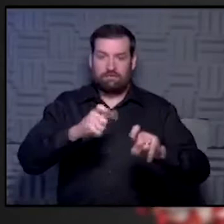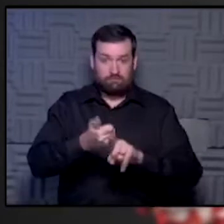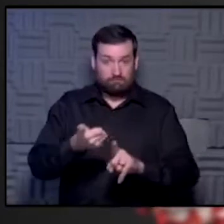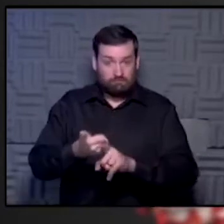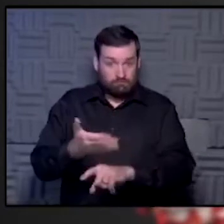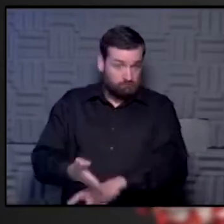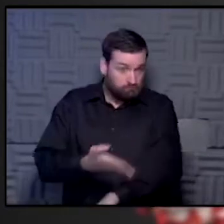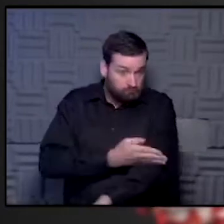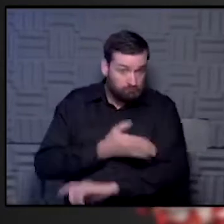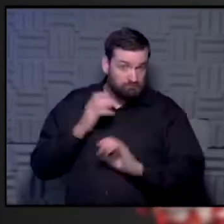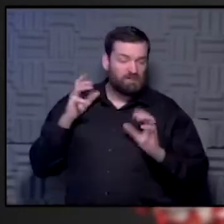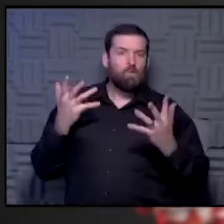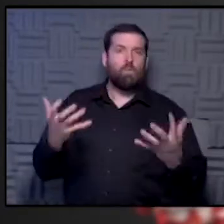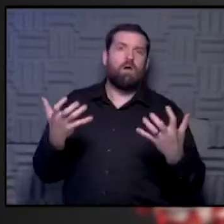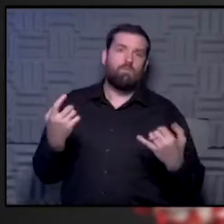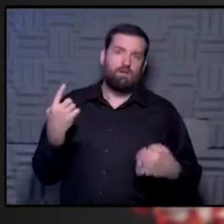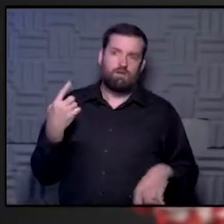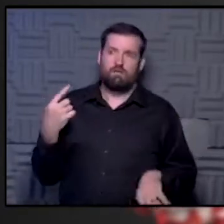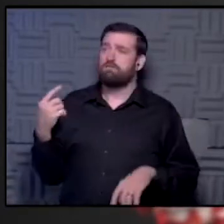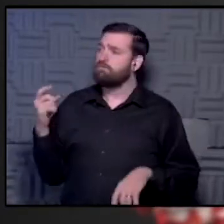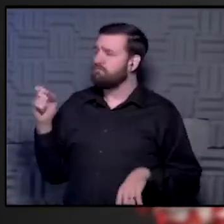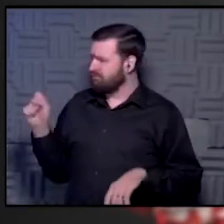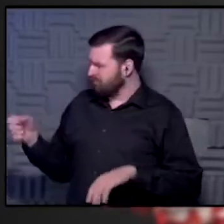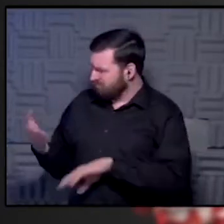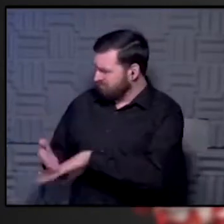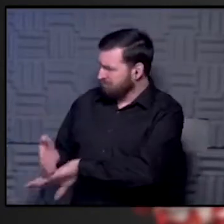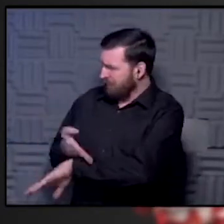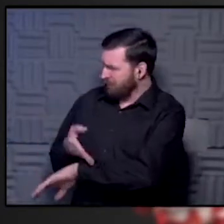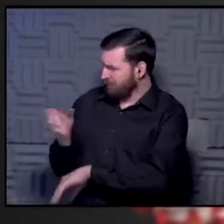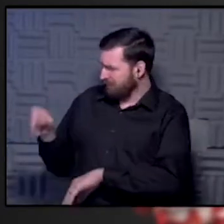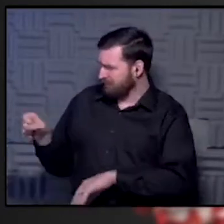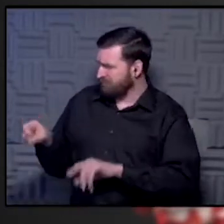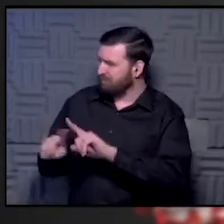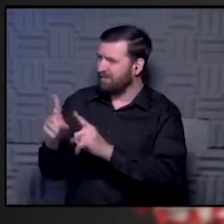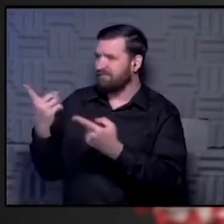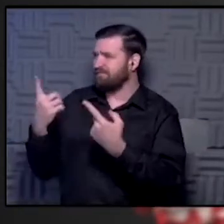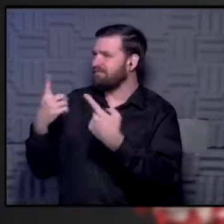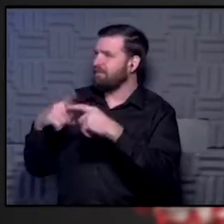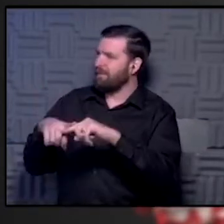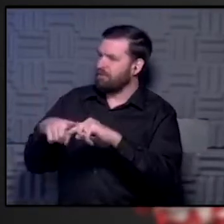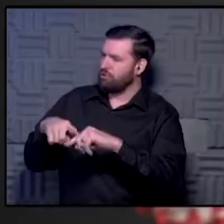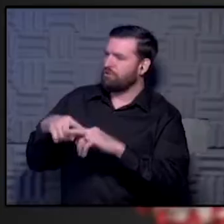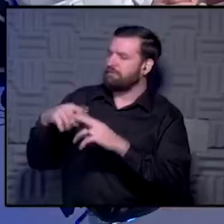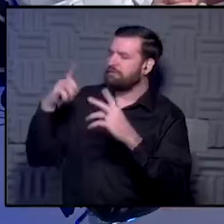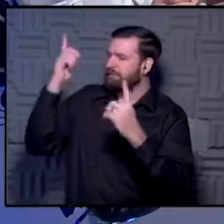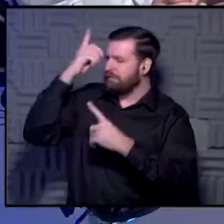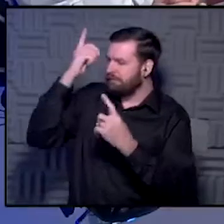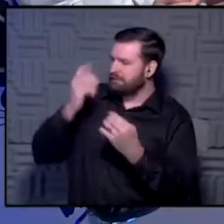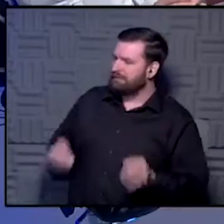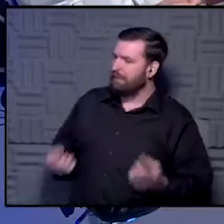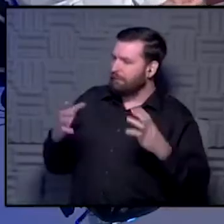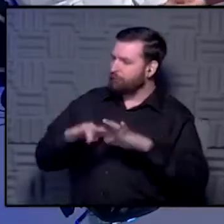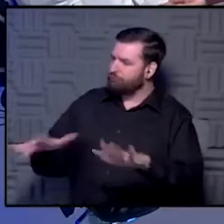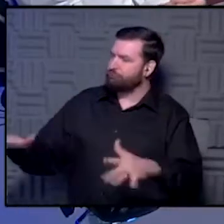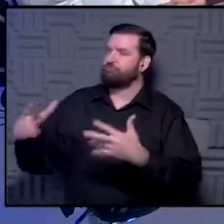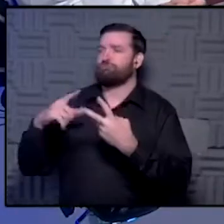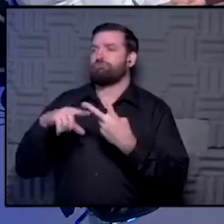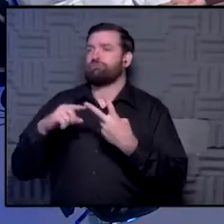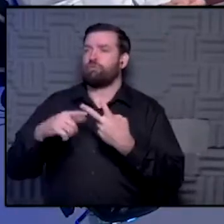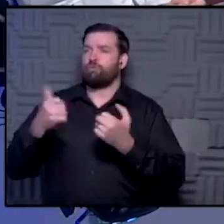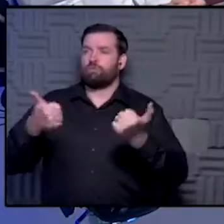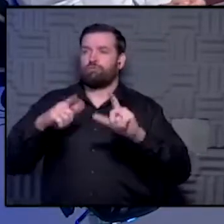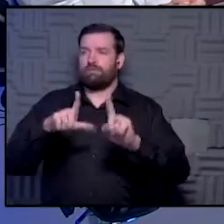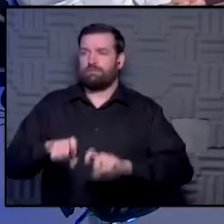How is antibody testing, Hawk? It Yeah. has gotten a little better, but so much of it depends on the disease prevalence and which test you use.